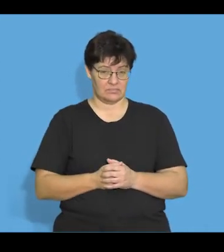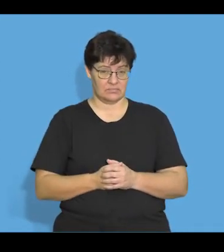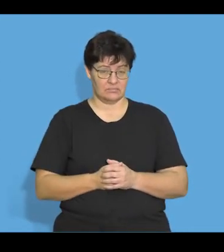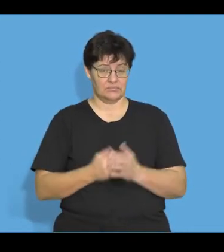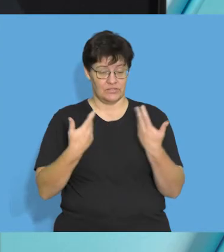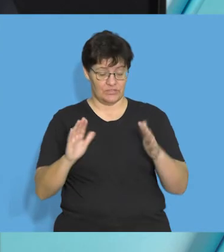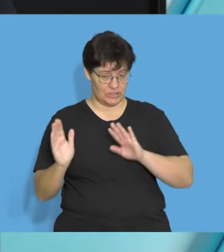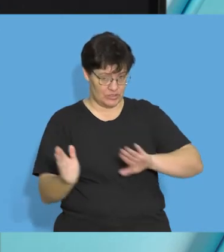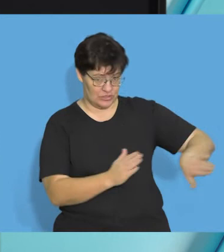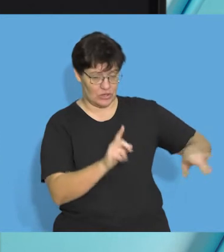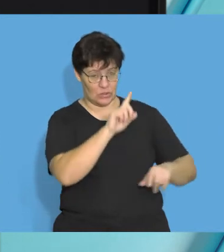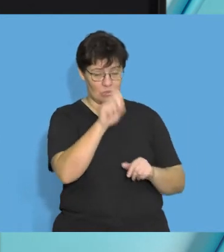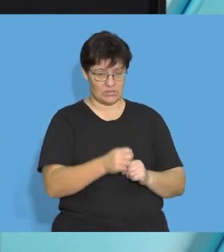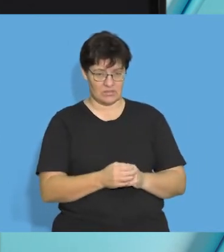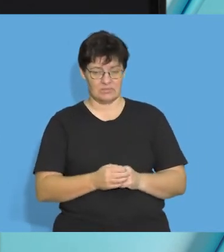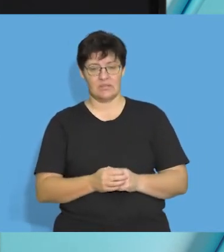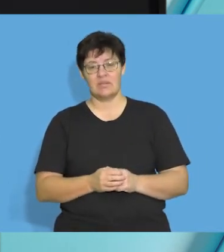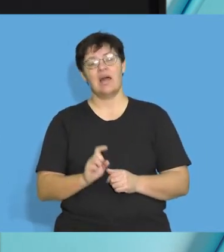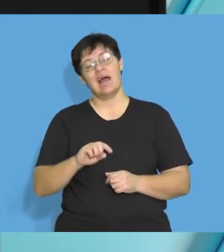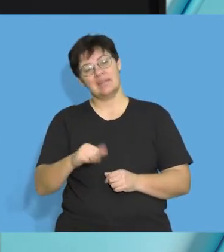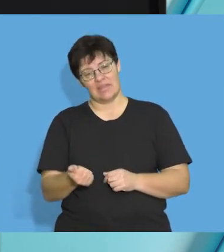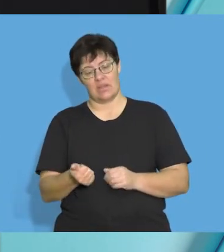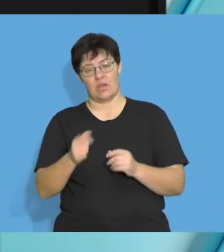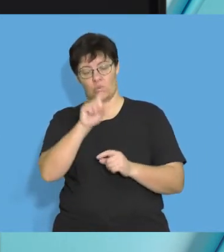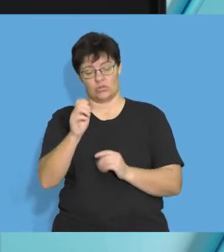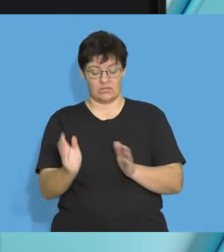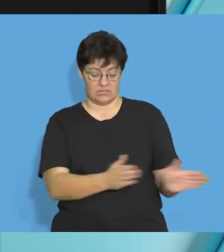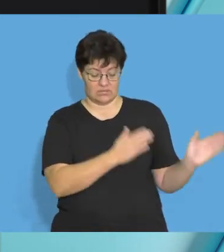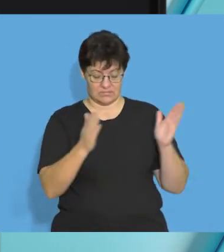with that question. Let's move on to the next question.